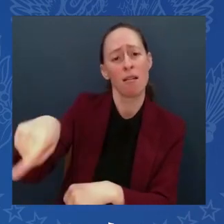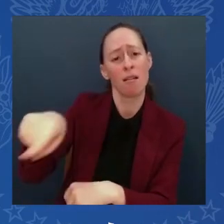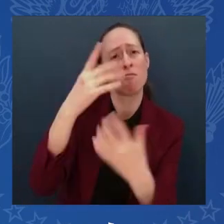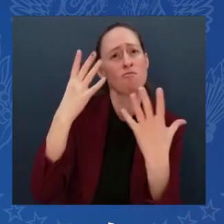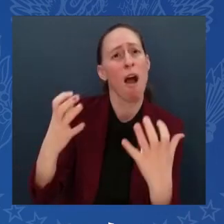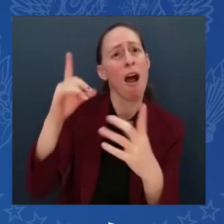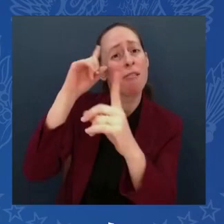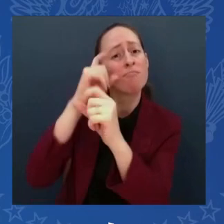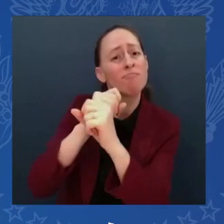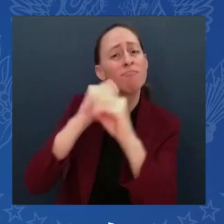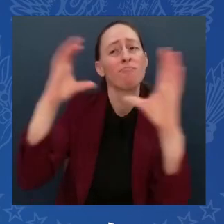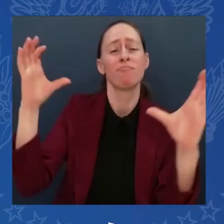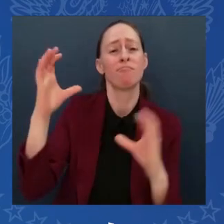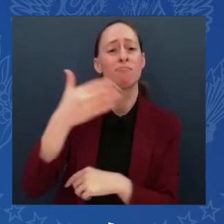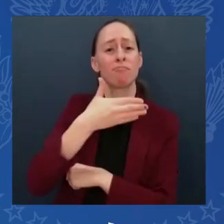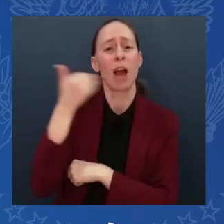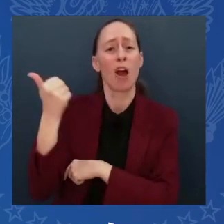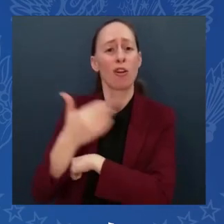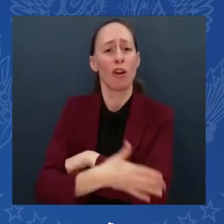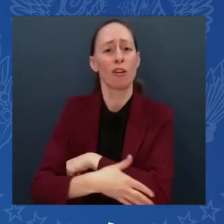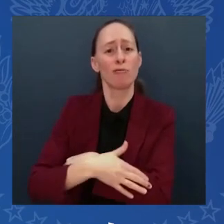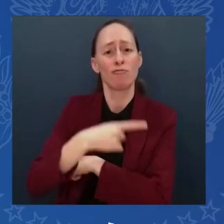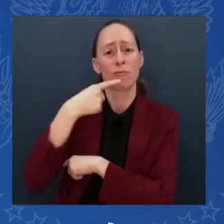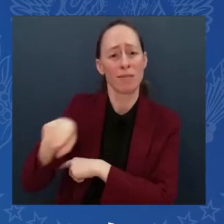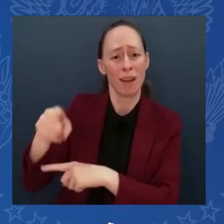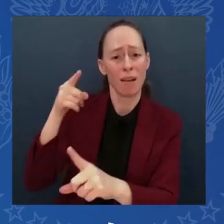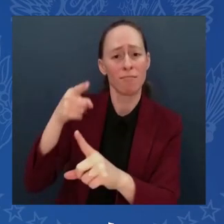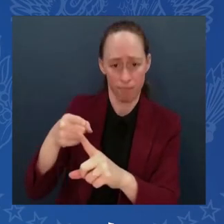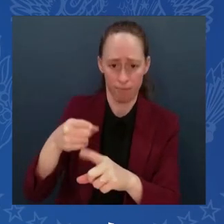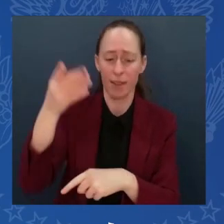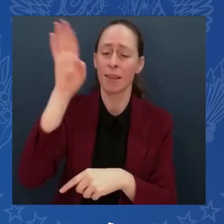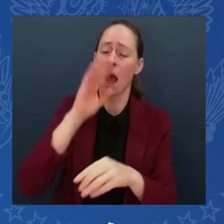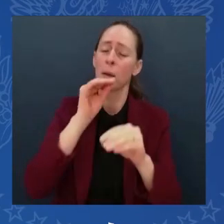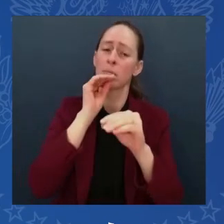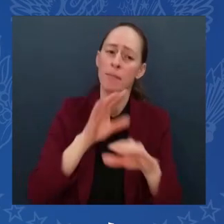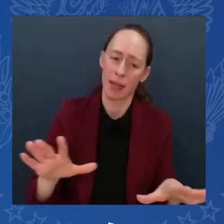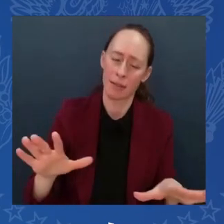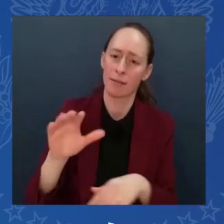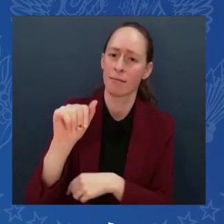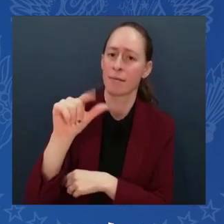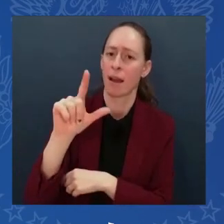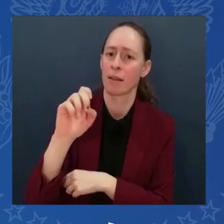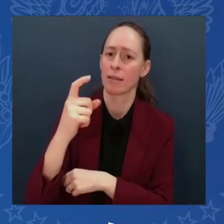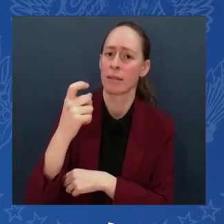Aleksey Navalny. His courage will not be forgotten, and I'm sure it will